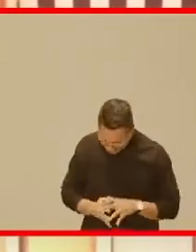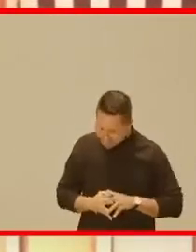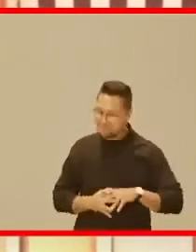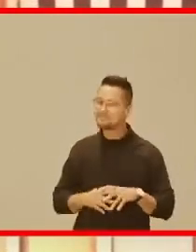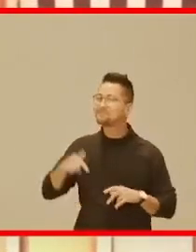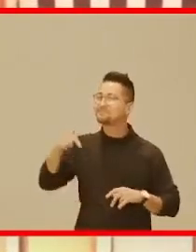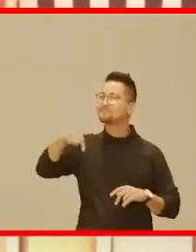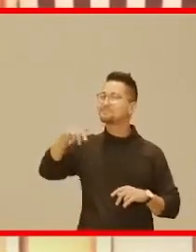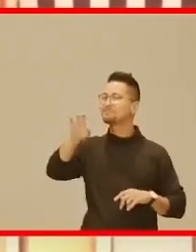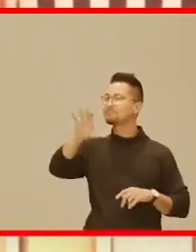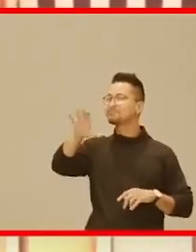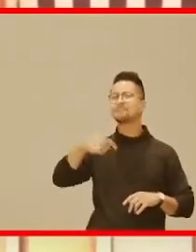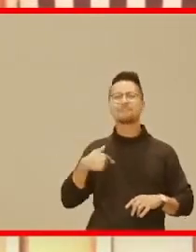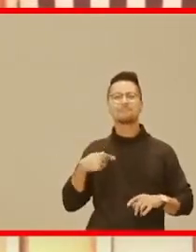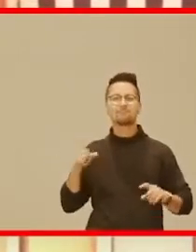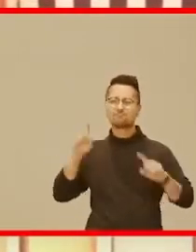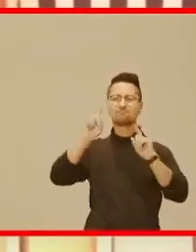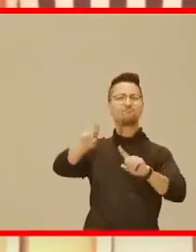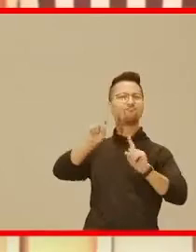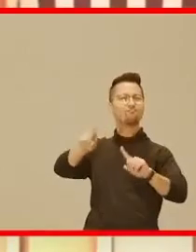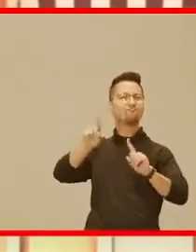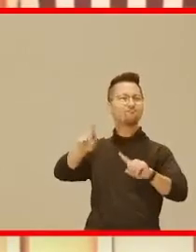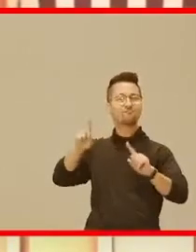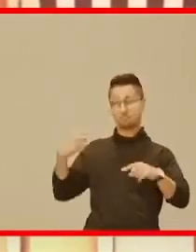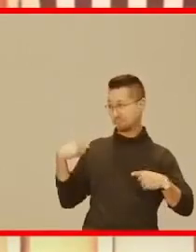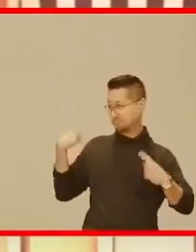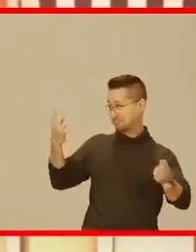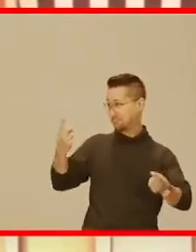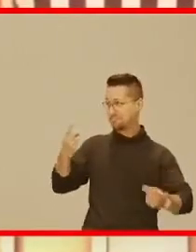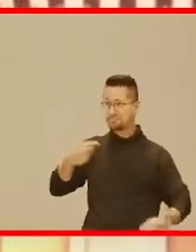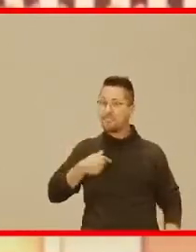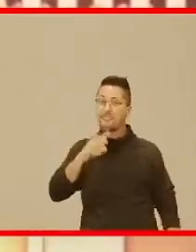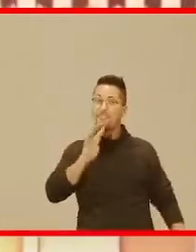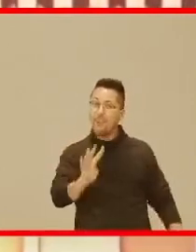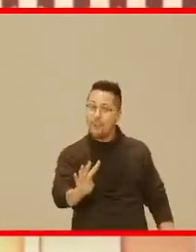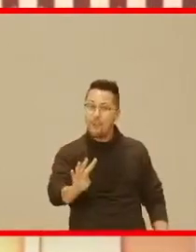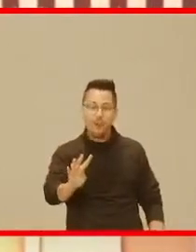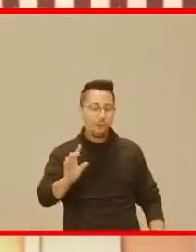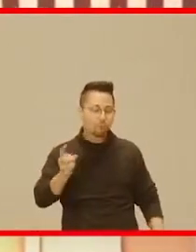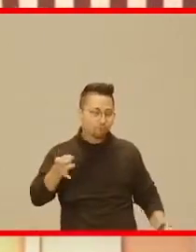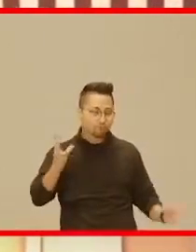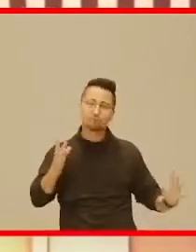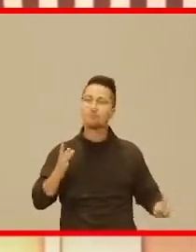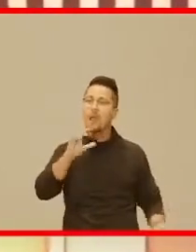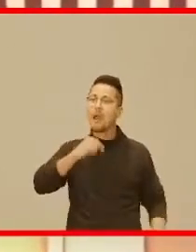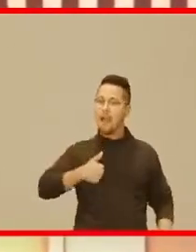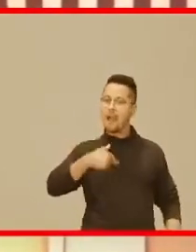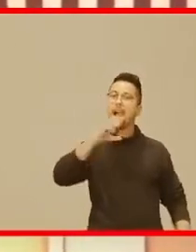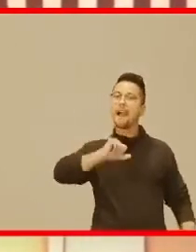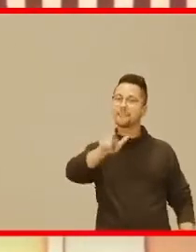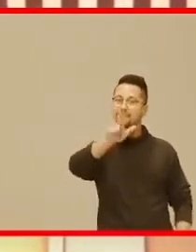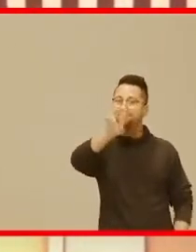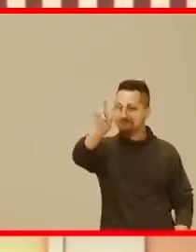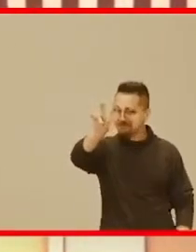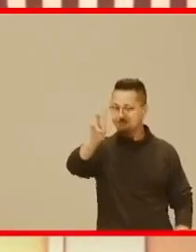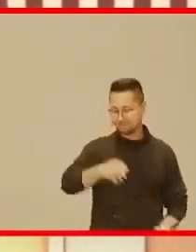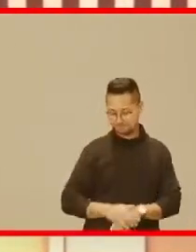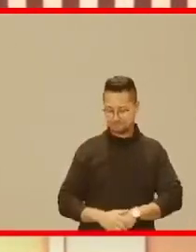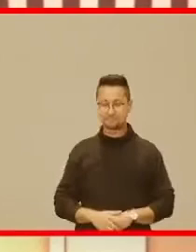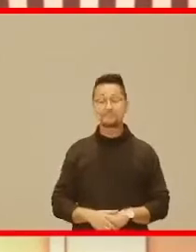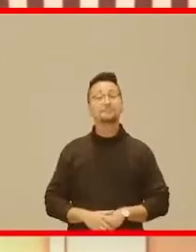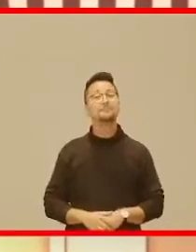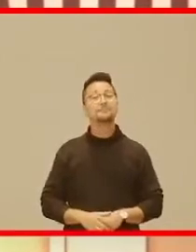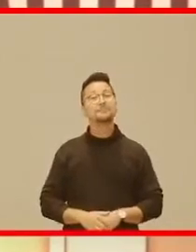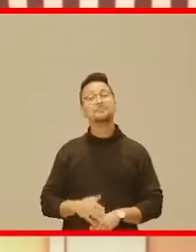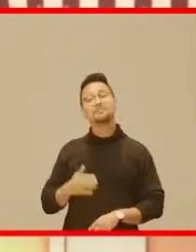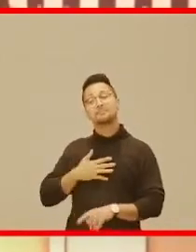to the Family Cafe since I was 4 years old, which is wild to say. I'm only 27, and my mom